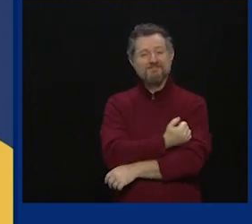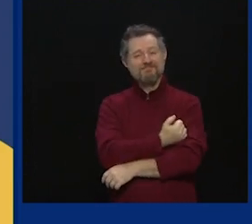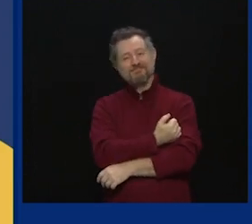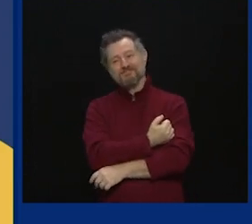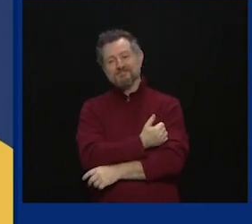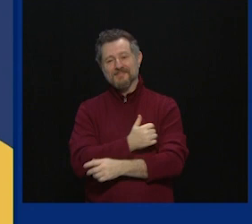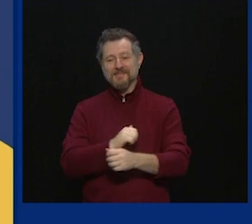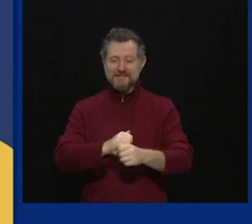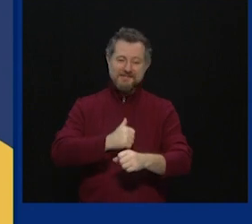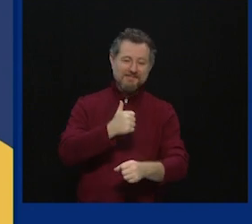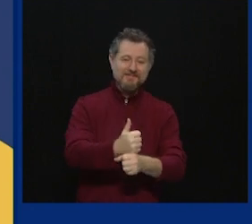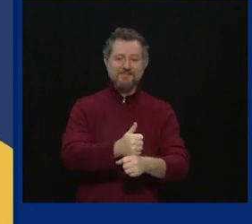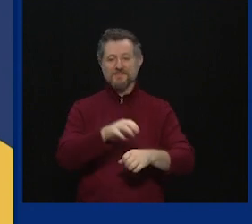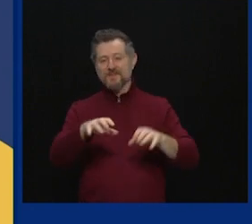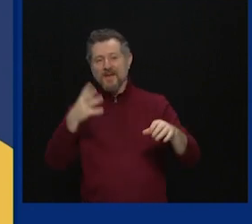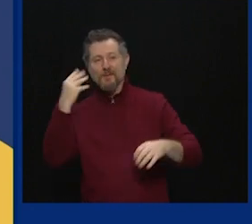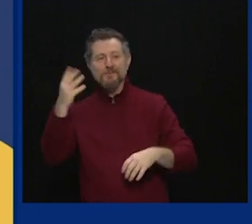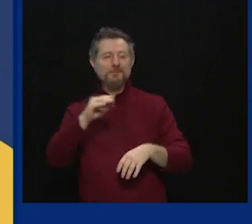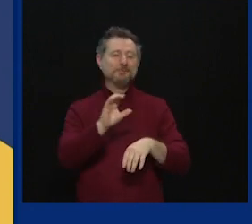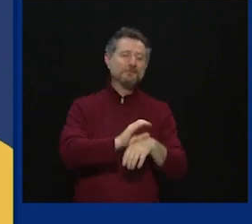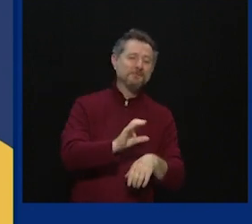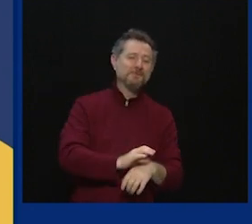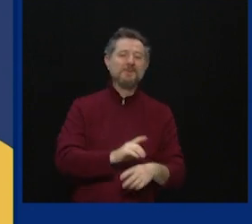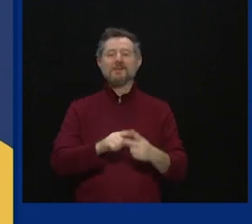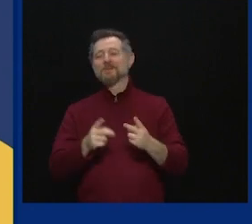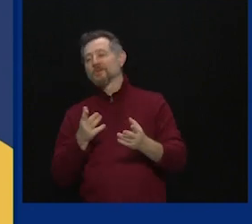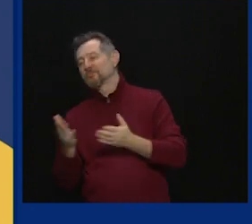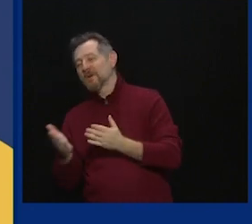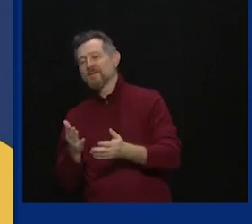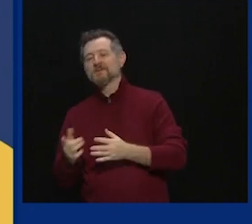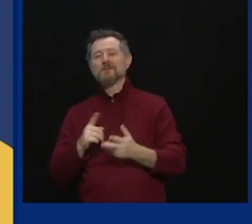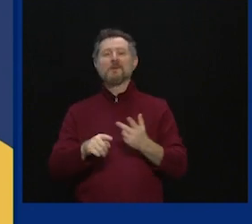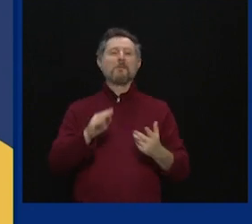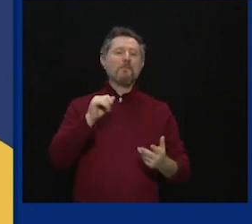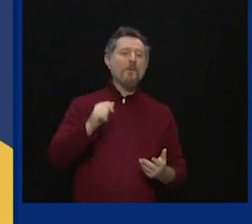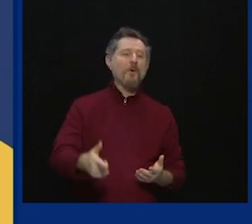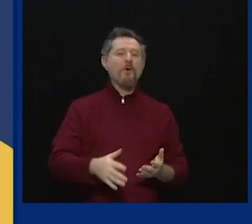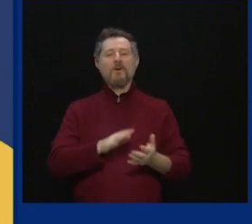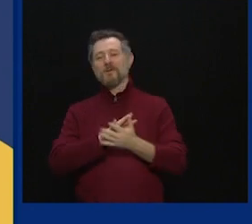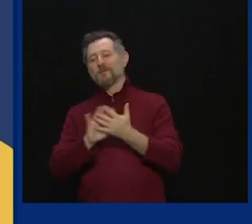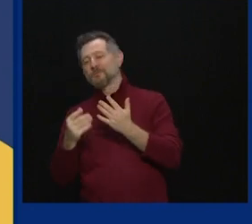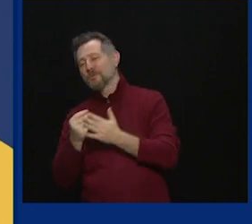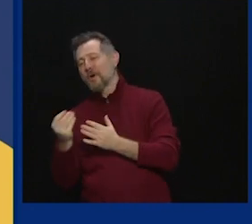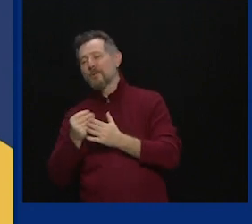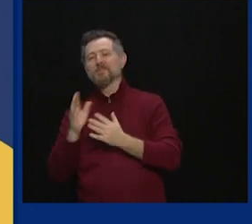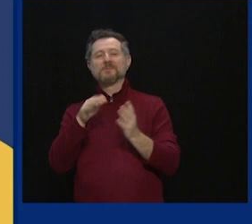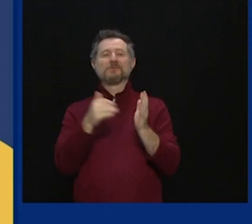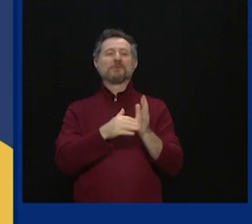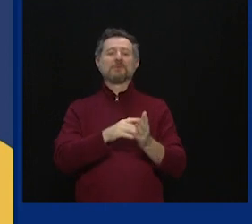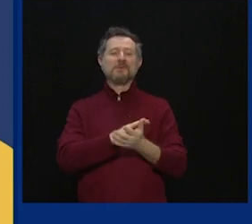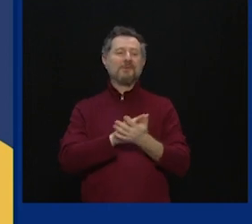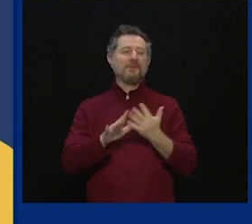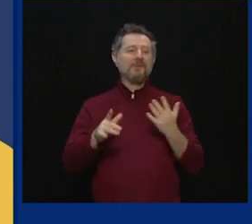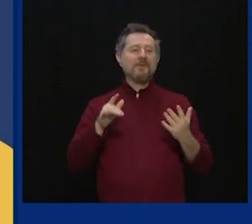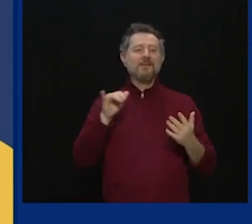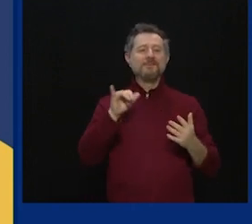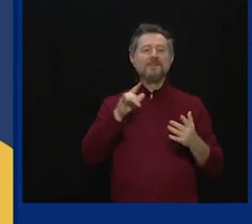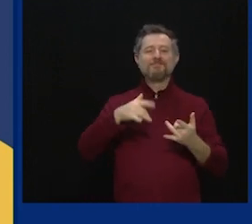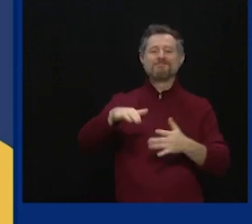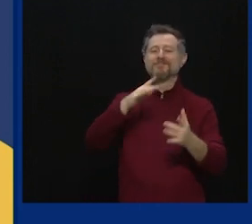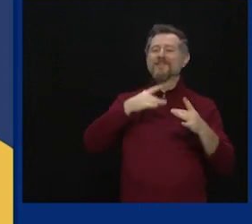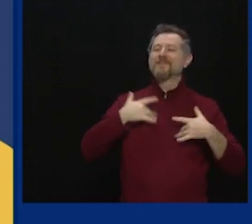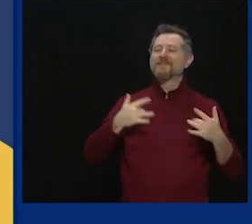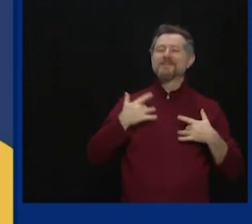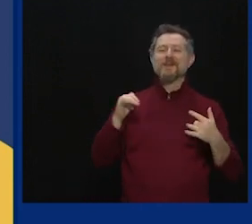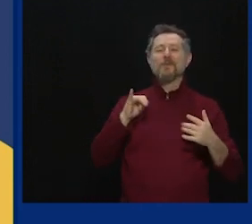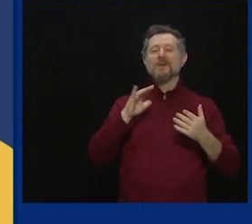after services. We're going to malls where people are shopping centers, larger town holiday events. We're trying to make it easier for people to have that